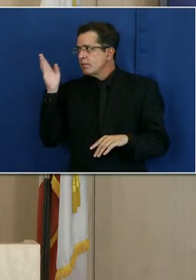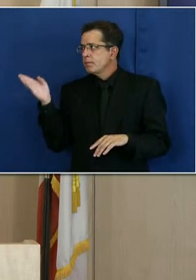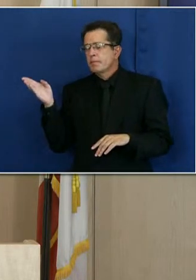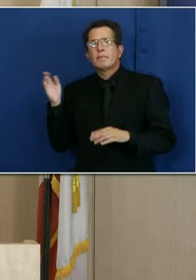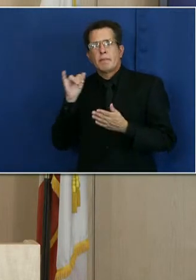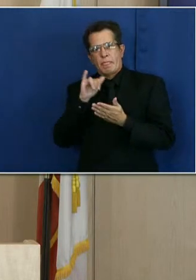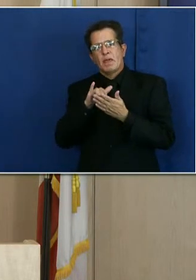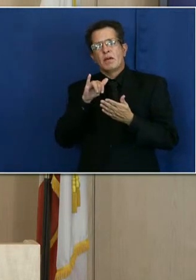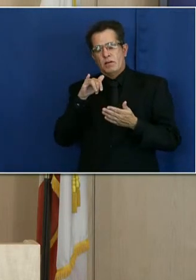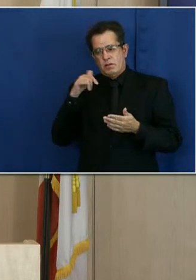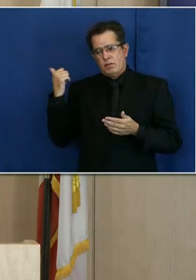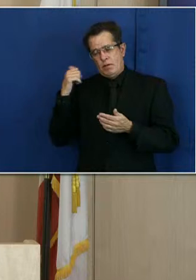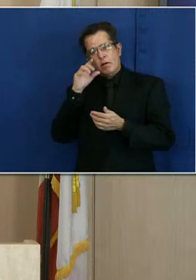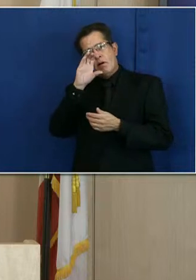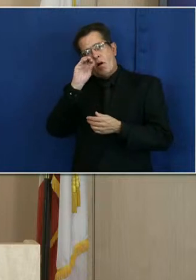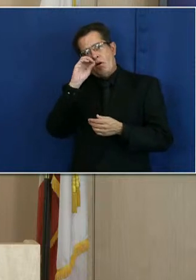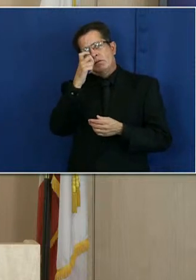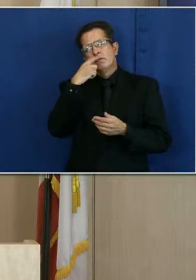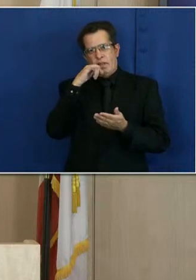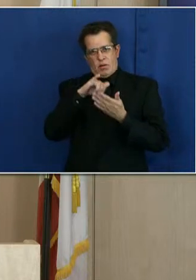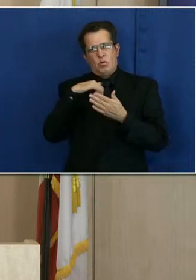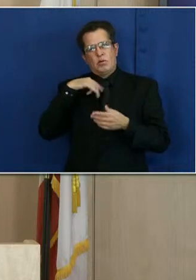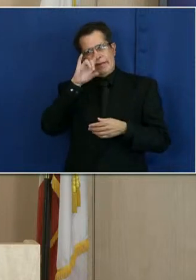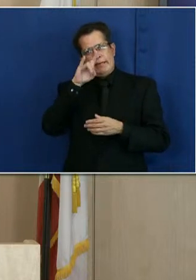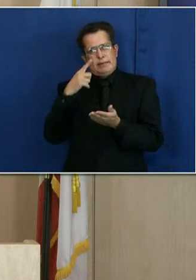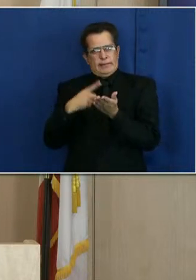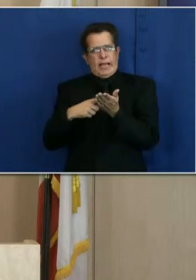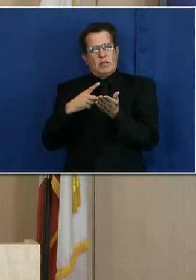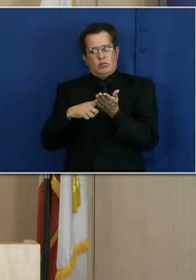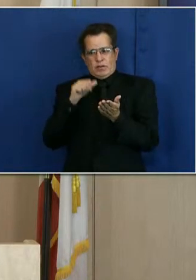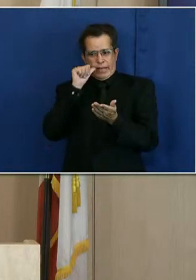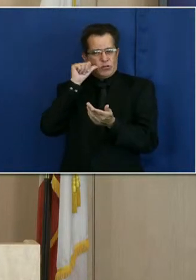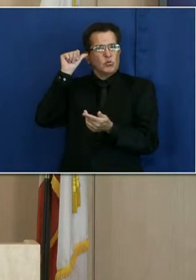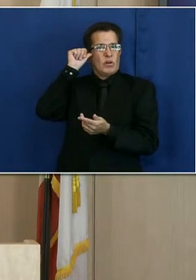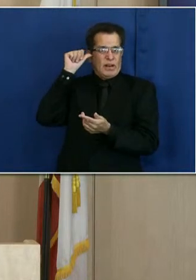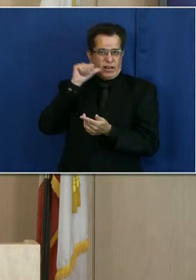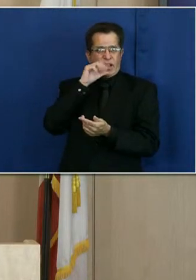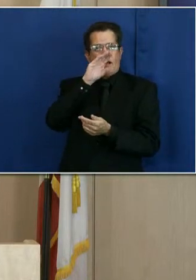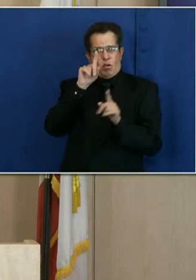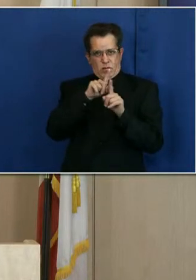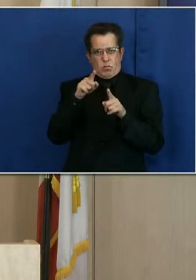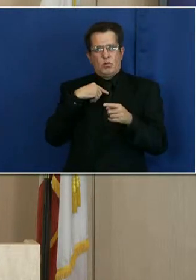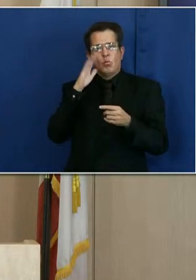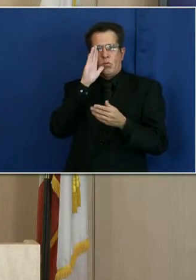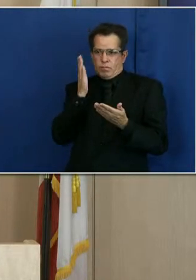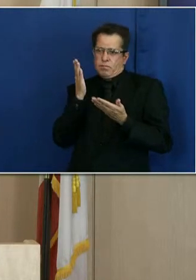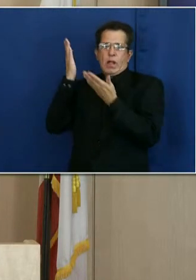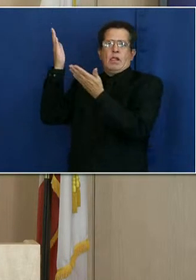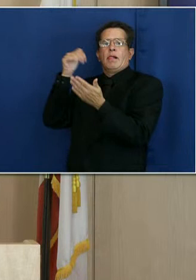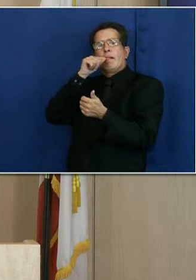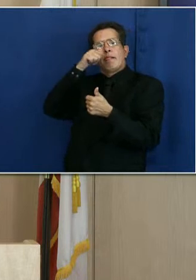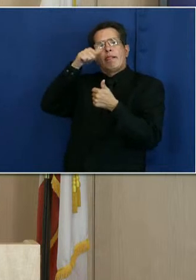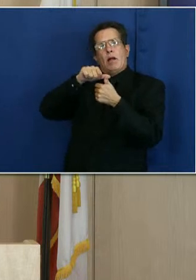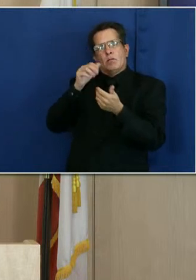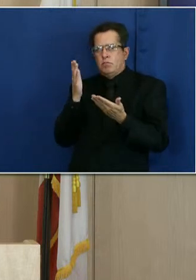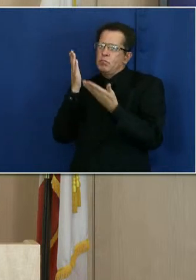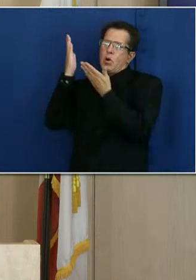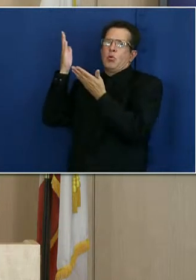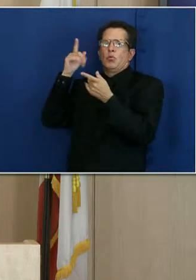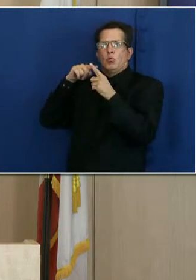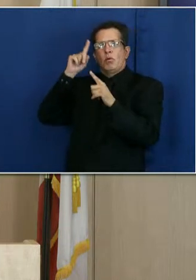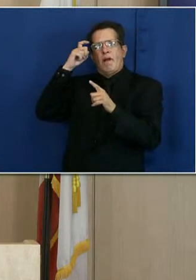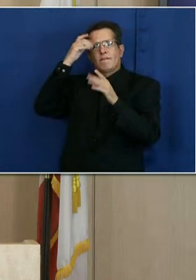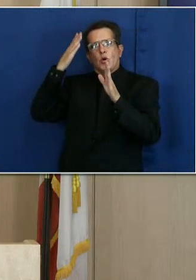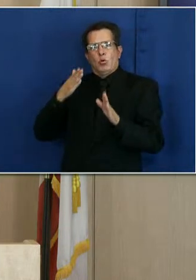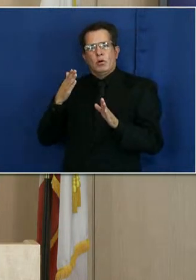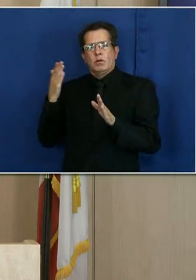part of the discussion we had yesterday, and which precipitated really the letter that is being sent to the governor to ask for